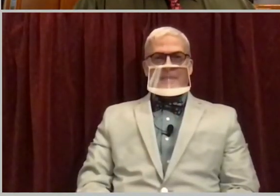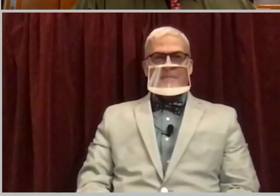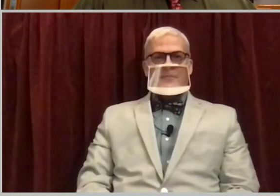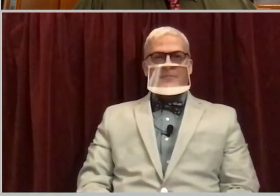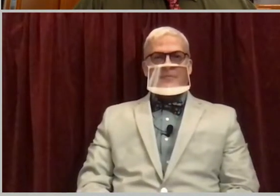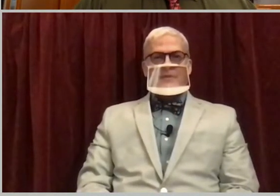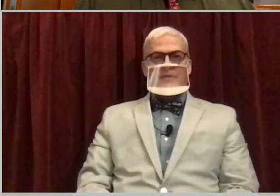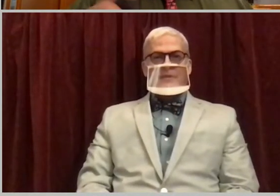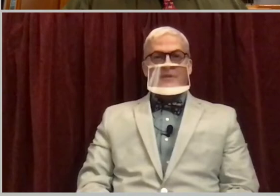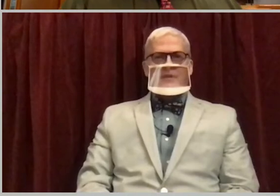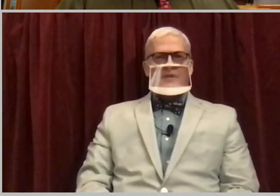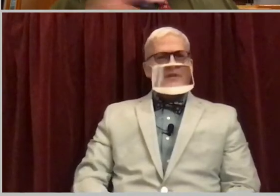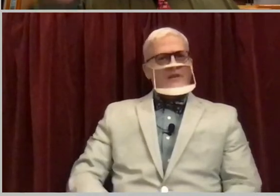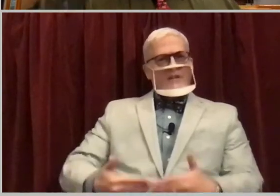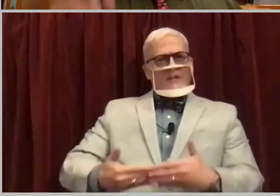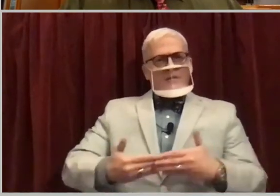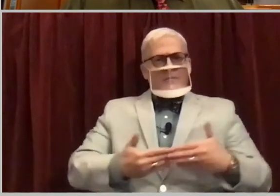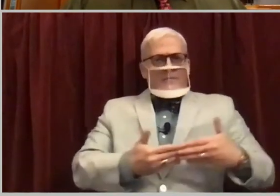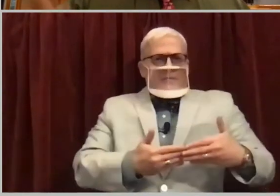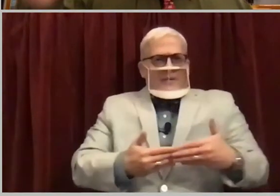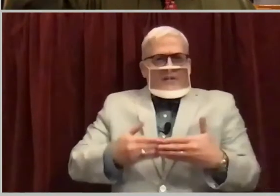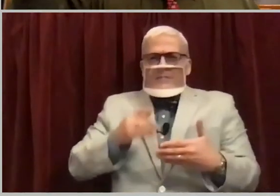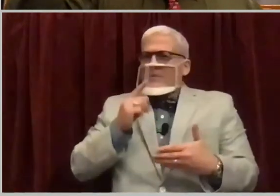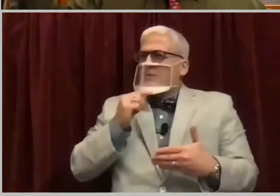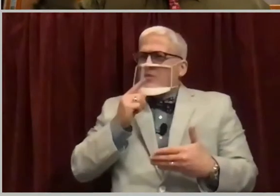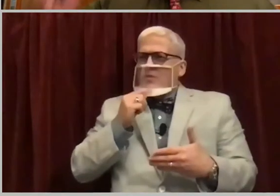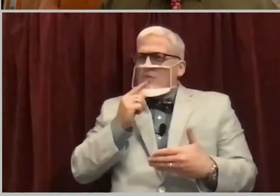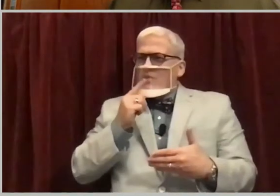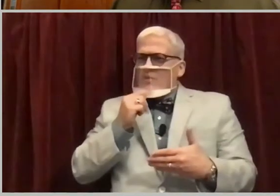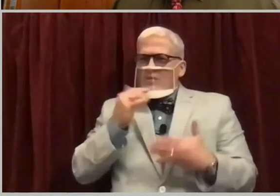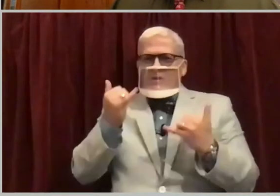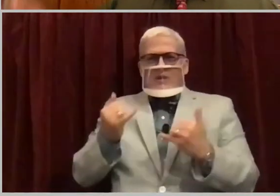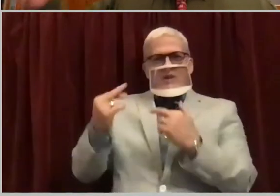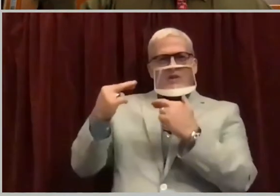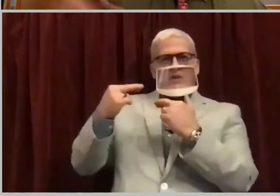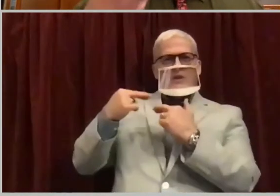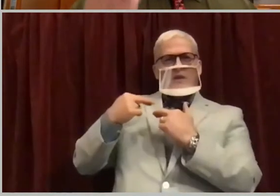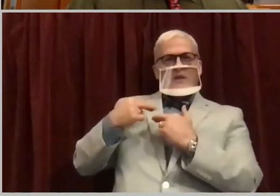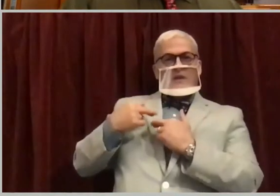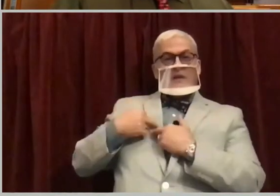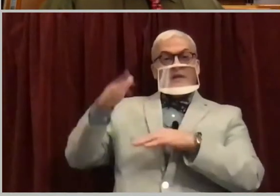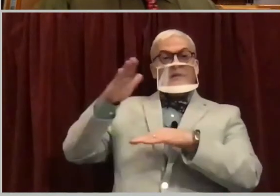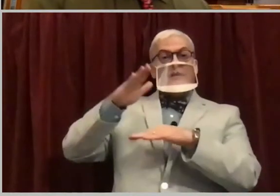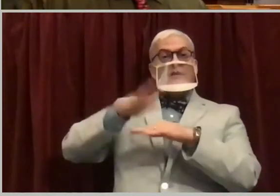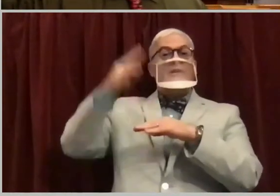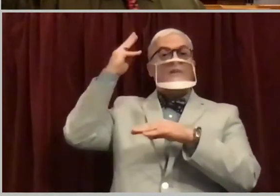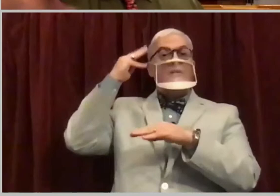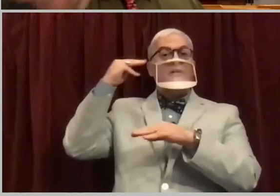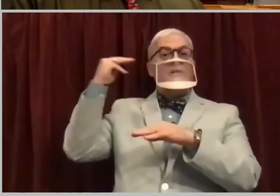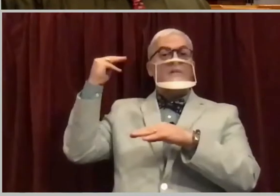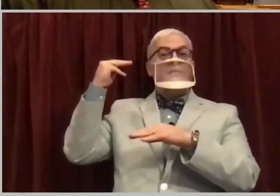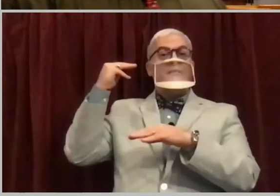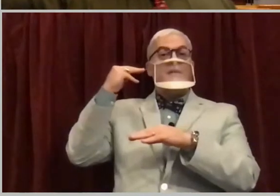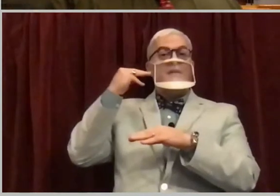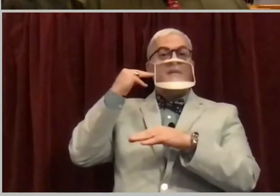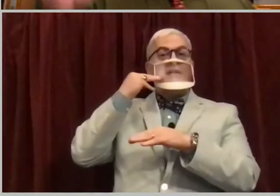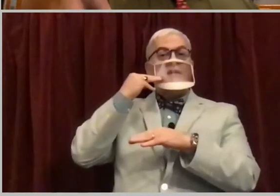Israel. What child is this who lay to rest